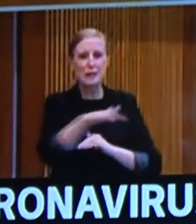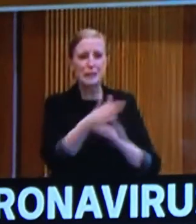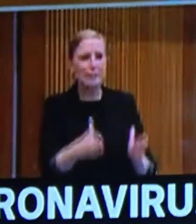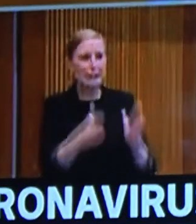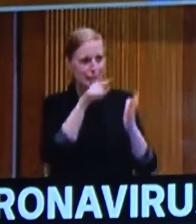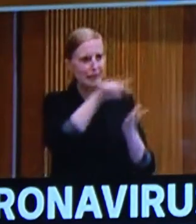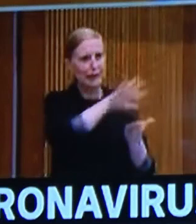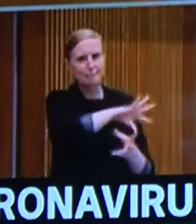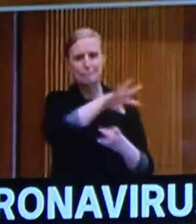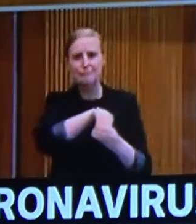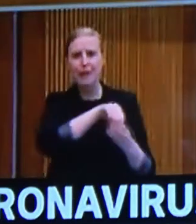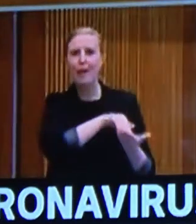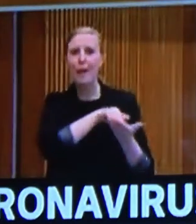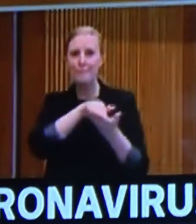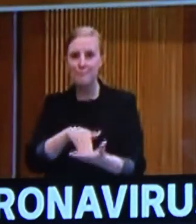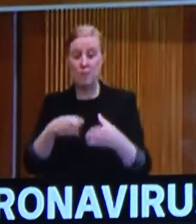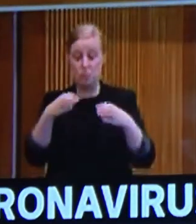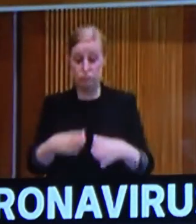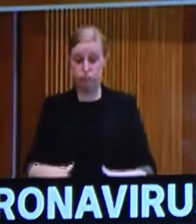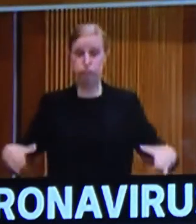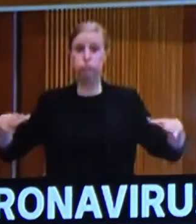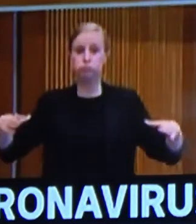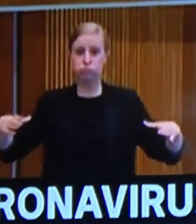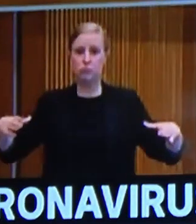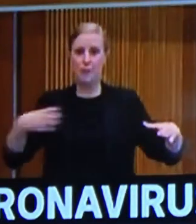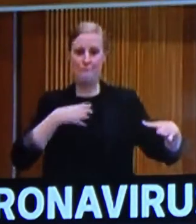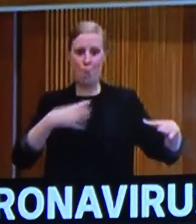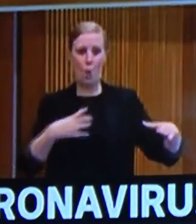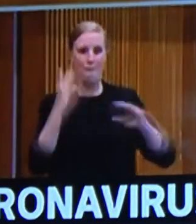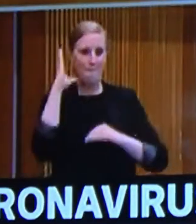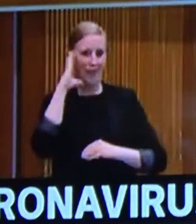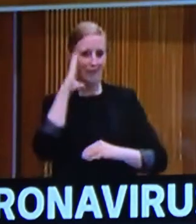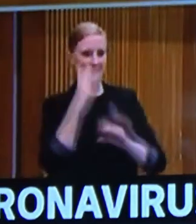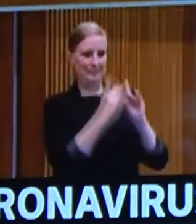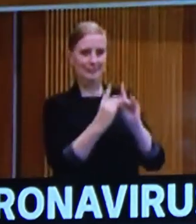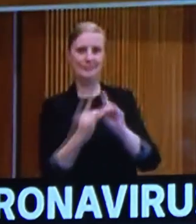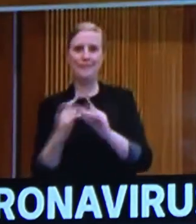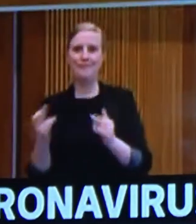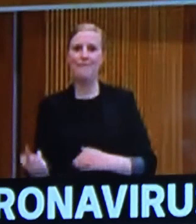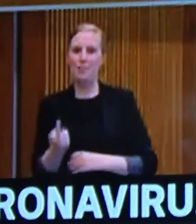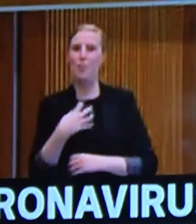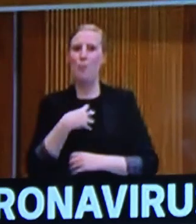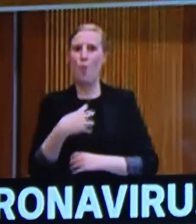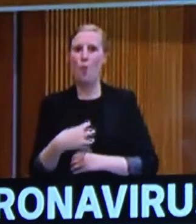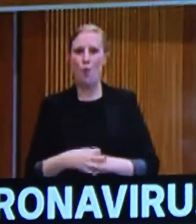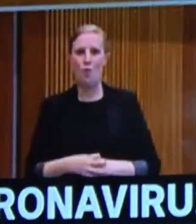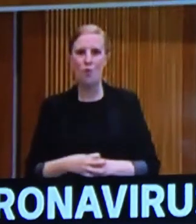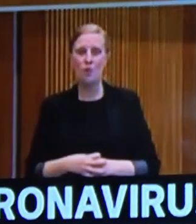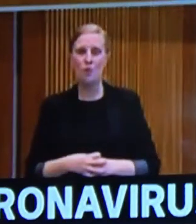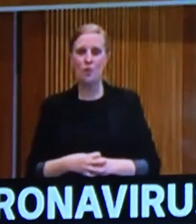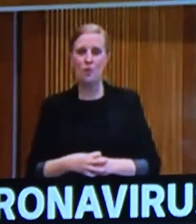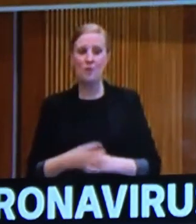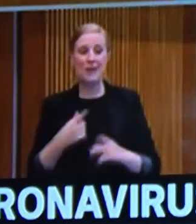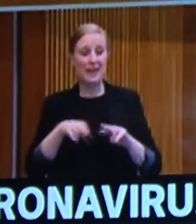commission over 5,500 additional units, which include many in reserve capacity over and above